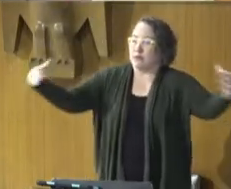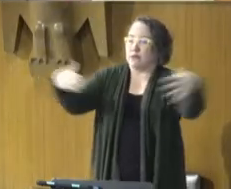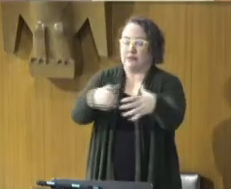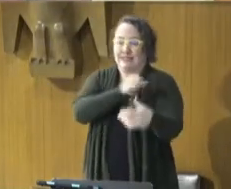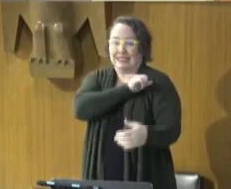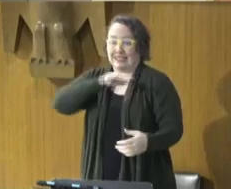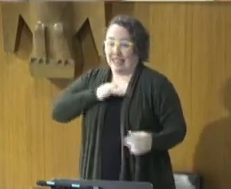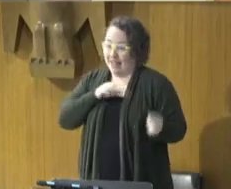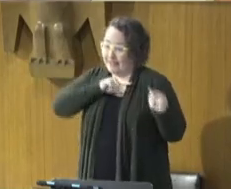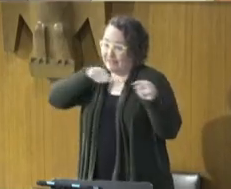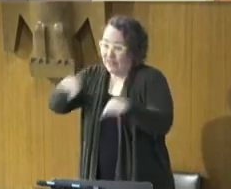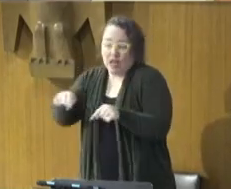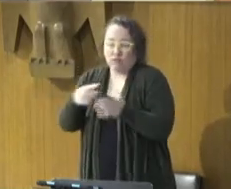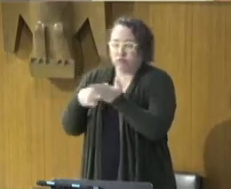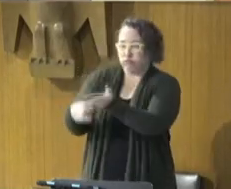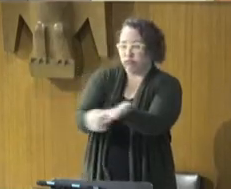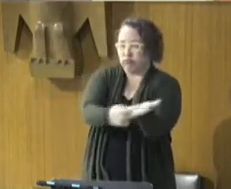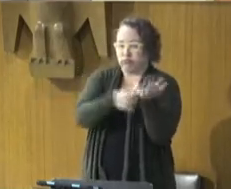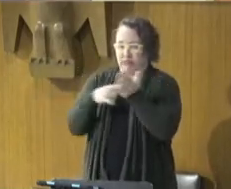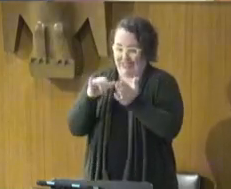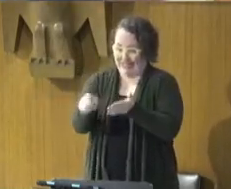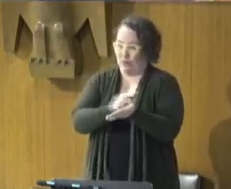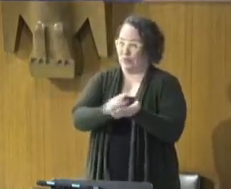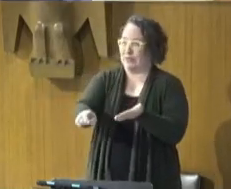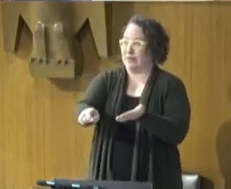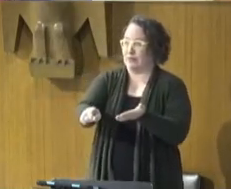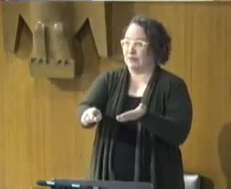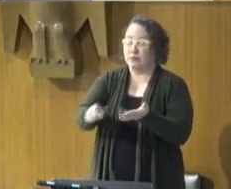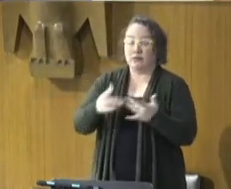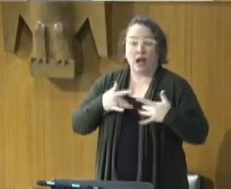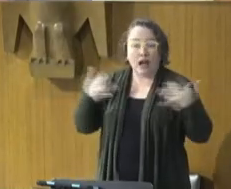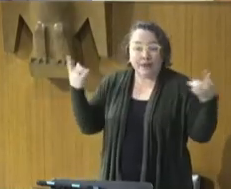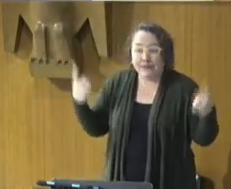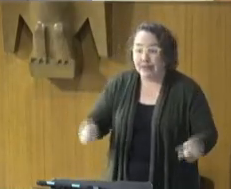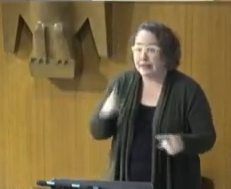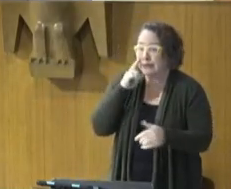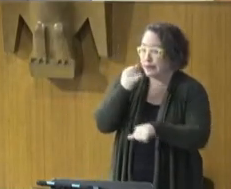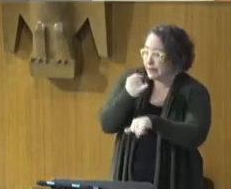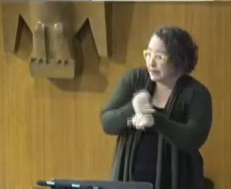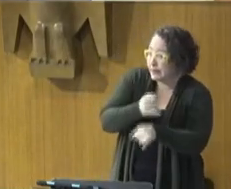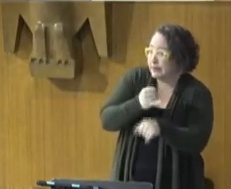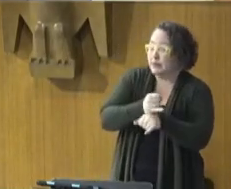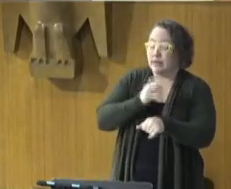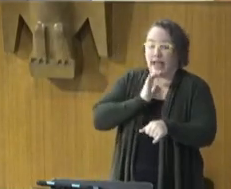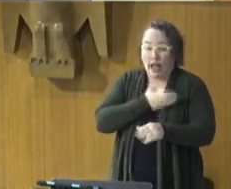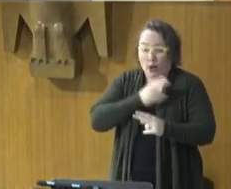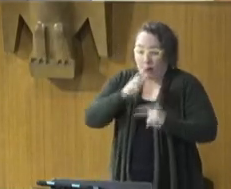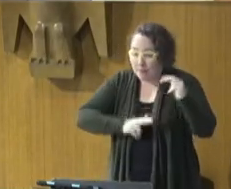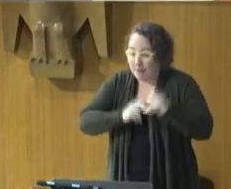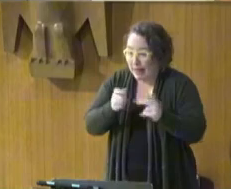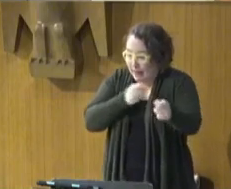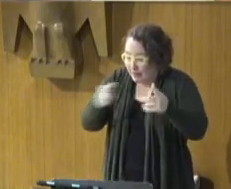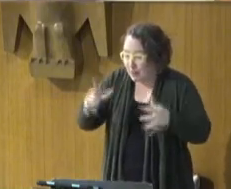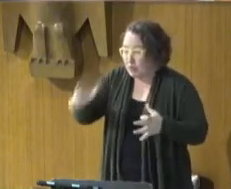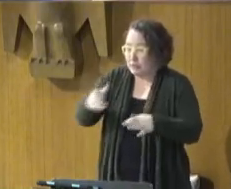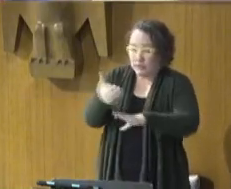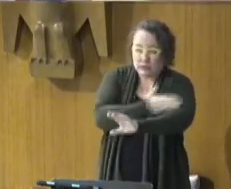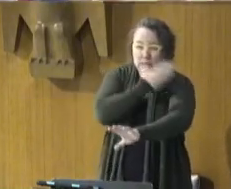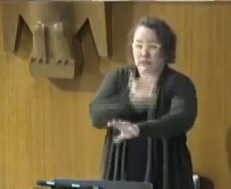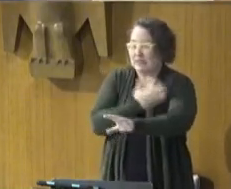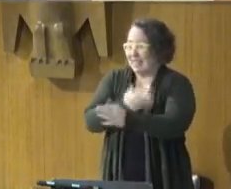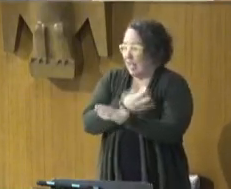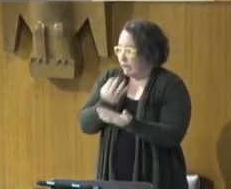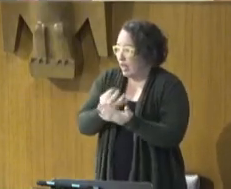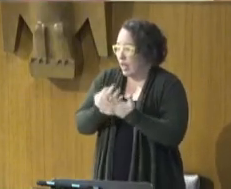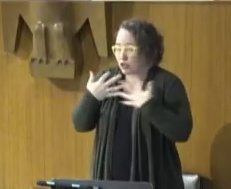the church together. We talk about everything that's happening that week, all of the events being held on campus and what our building manager needs to fix and what's the financial